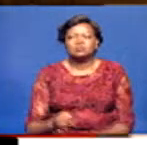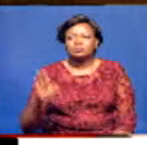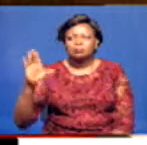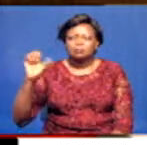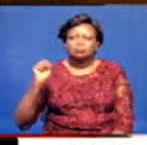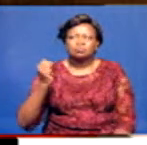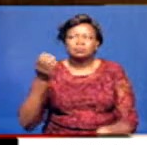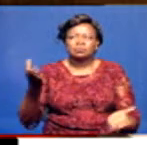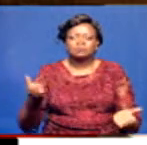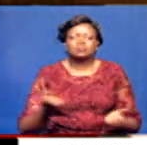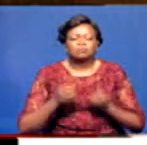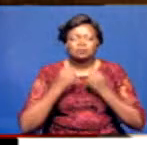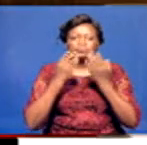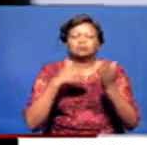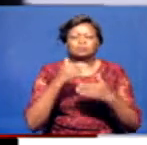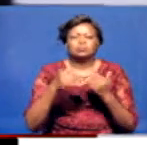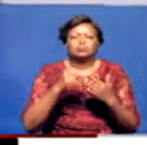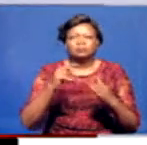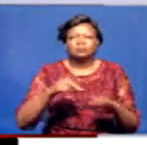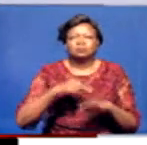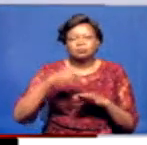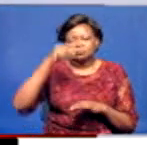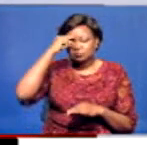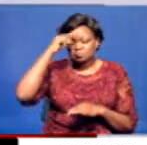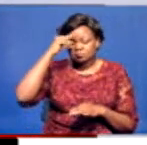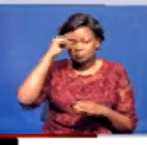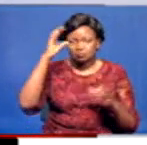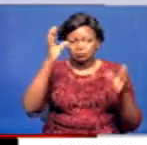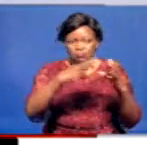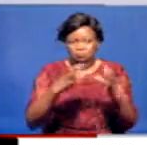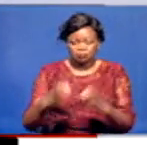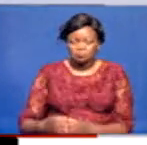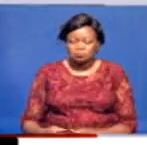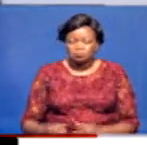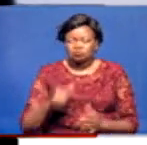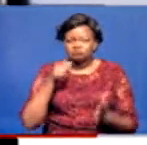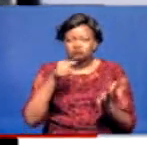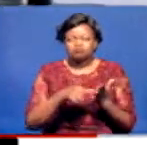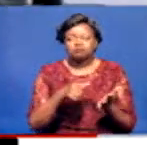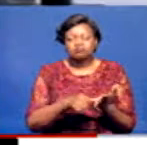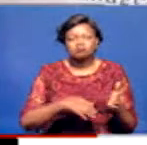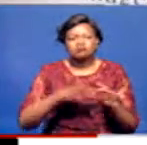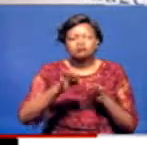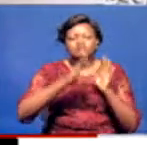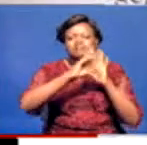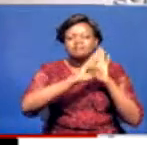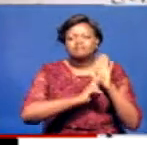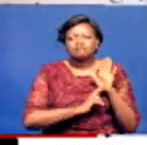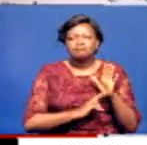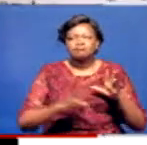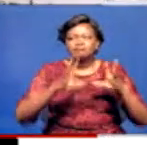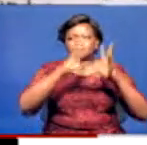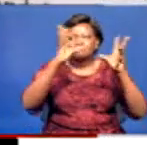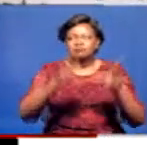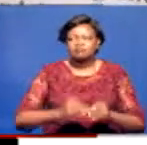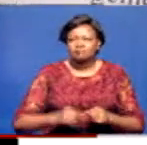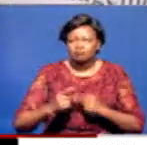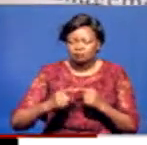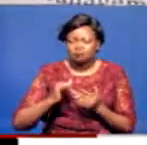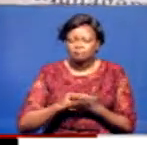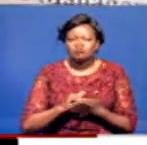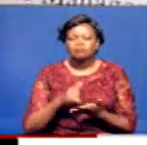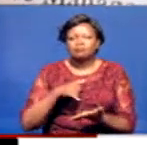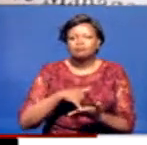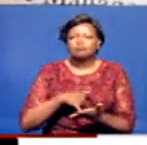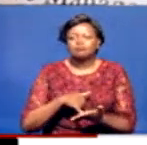required to issue to all national government entities a circular setting out guidelines for the budget process that includes